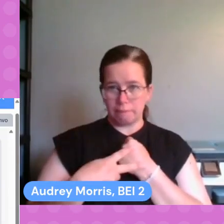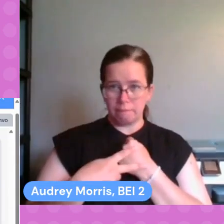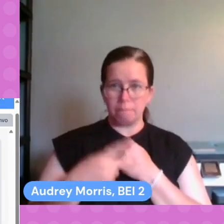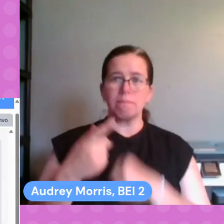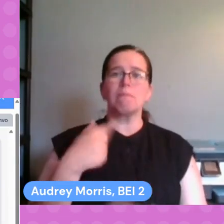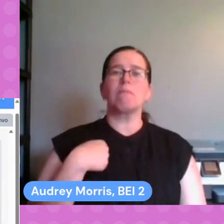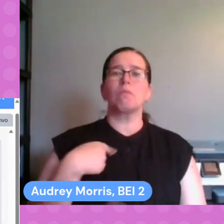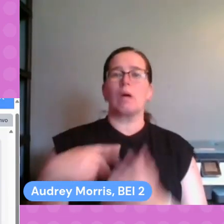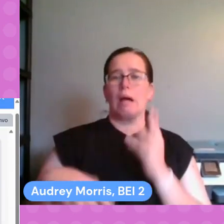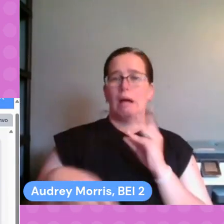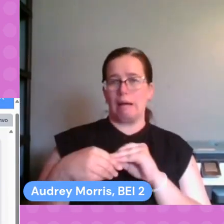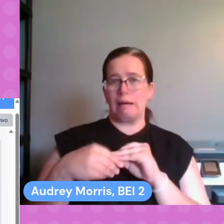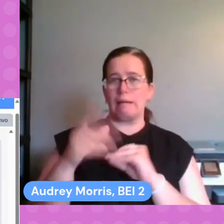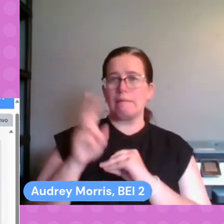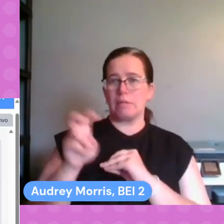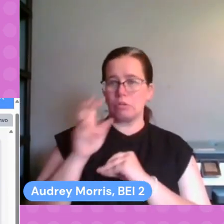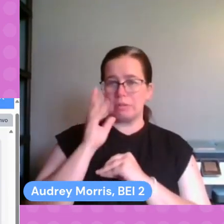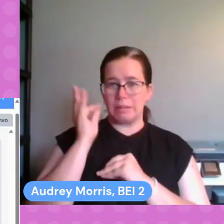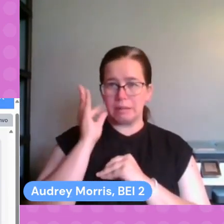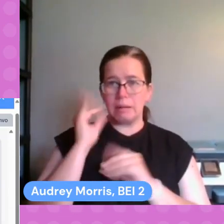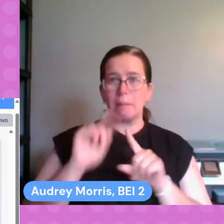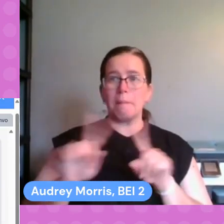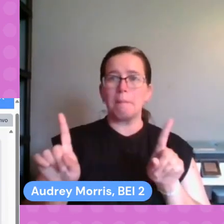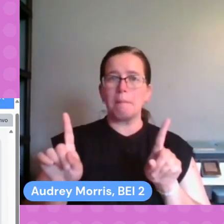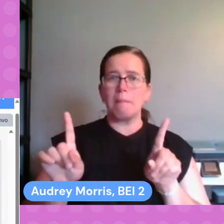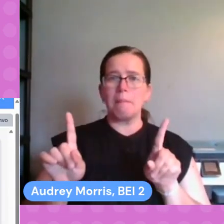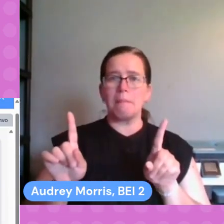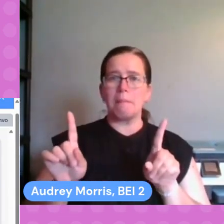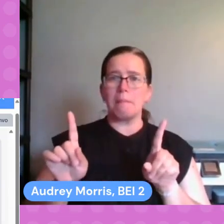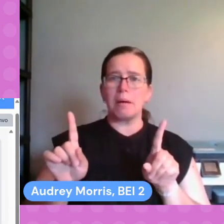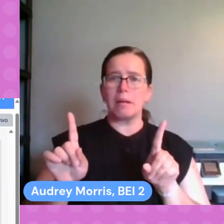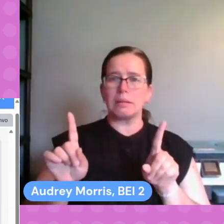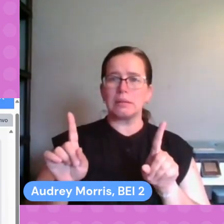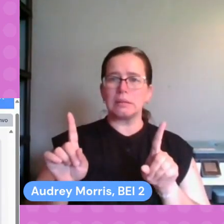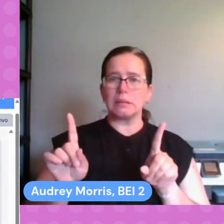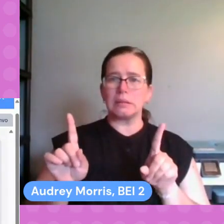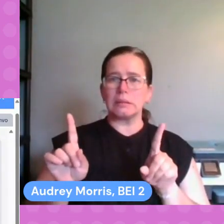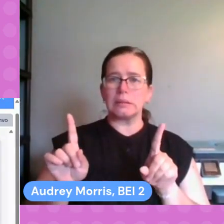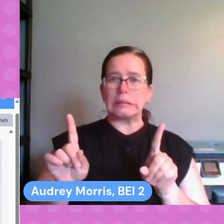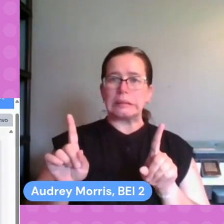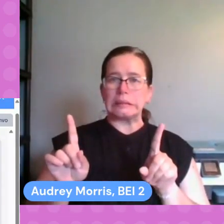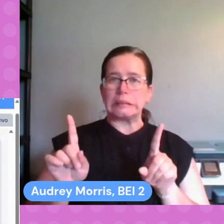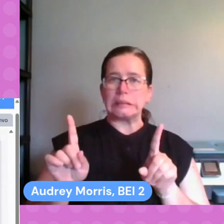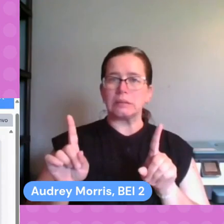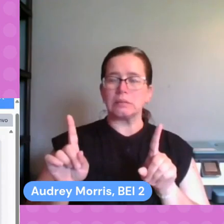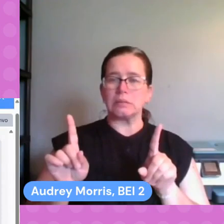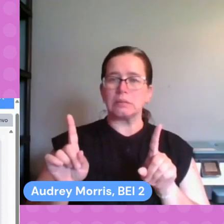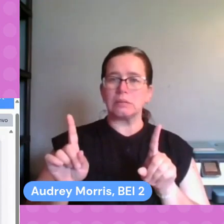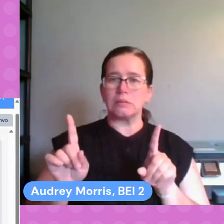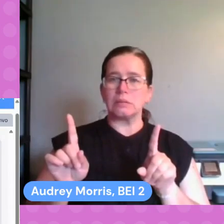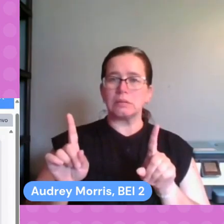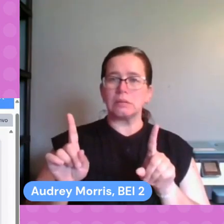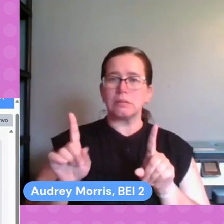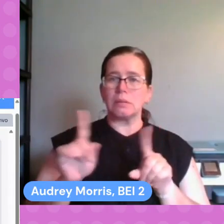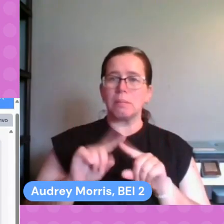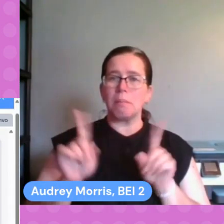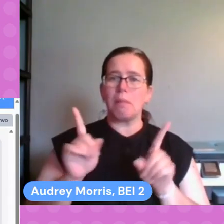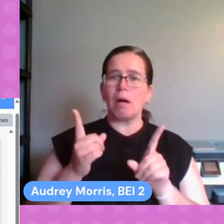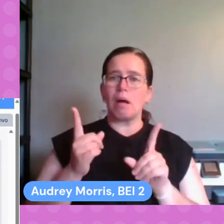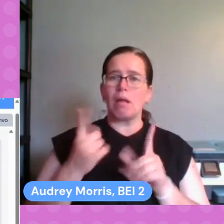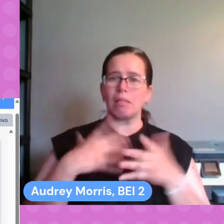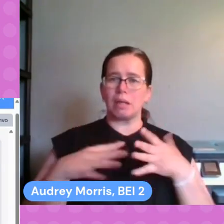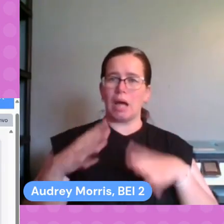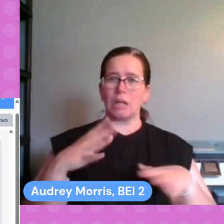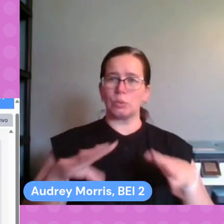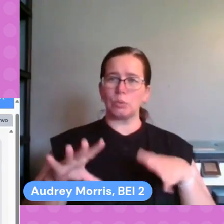But, oops, not Kate. but the